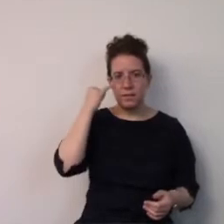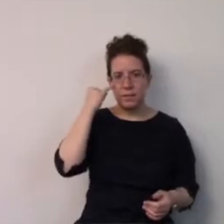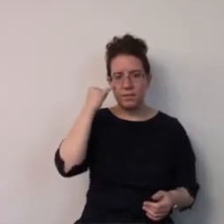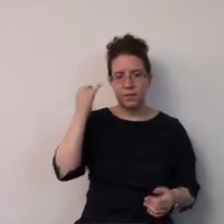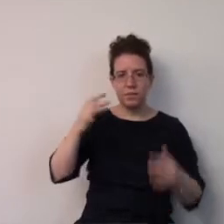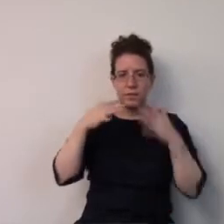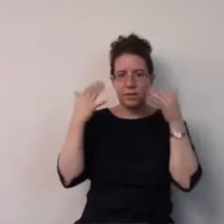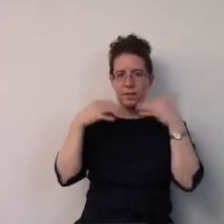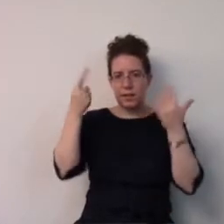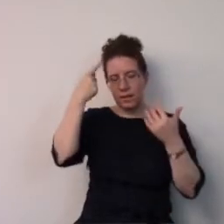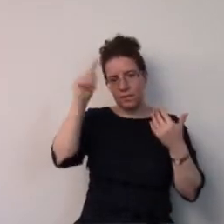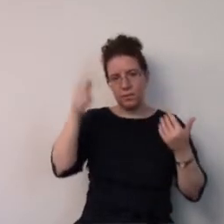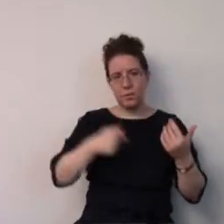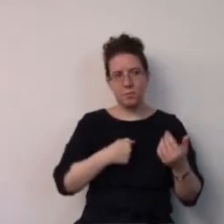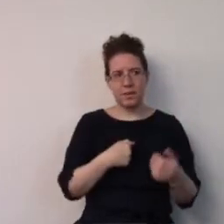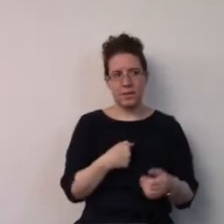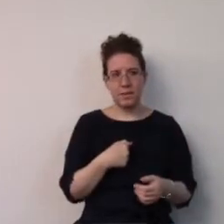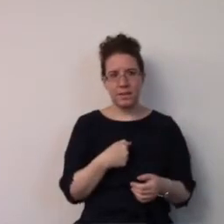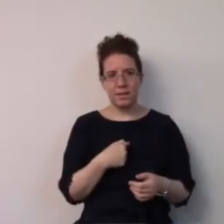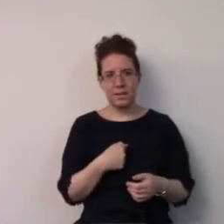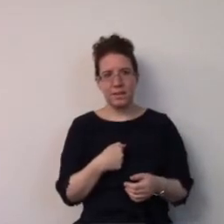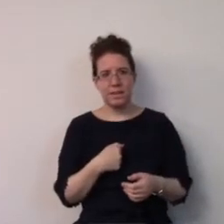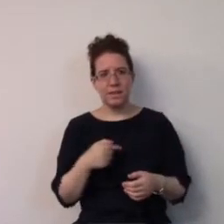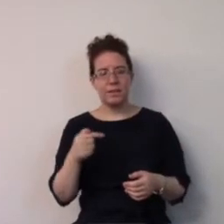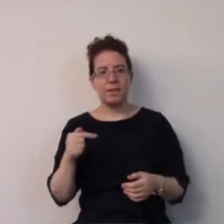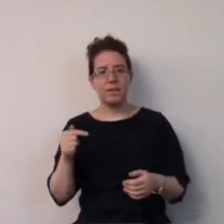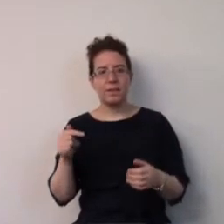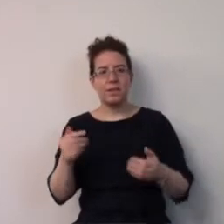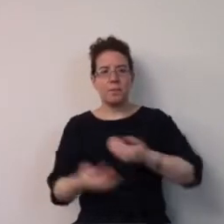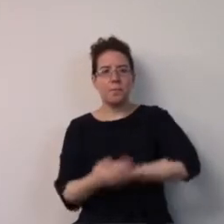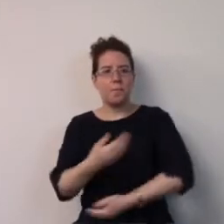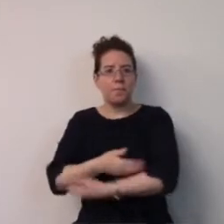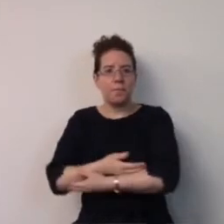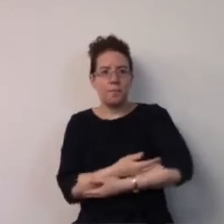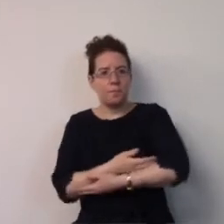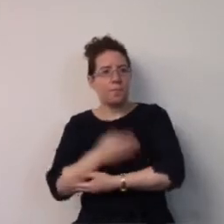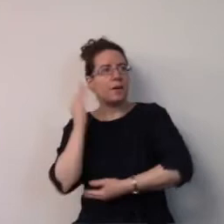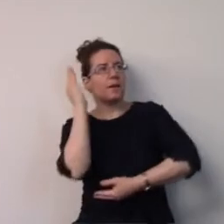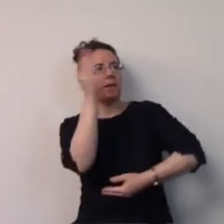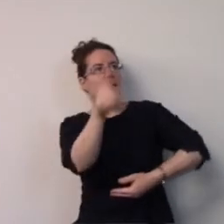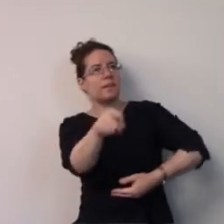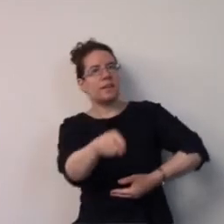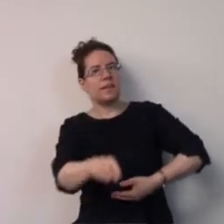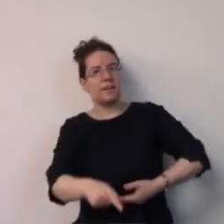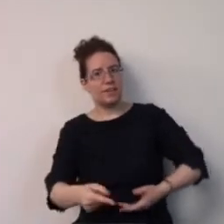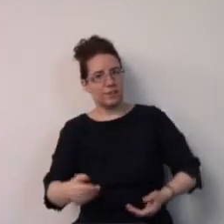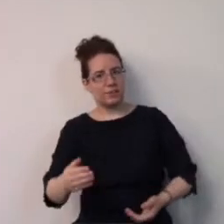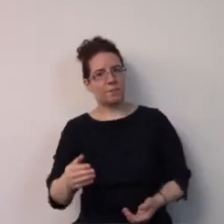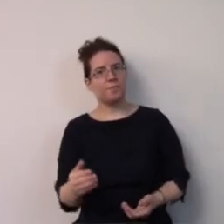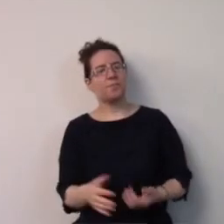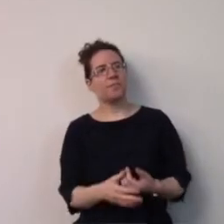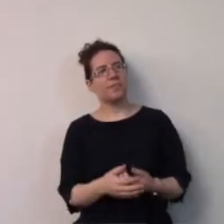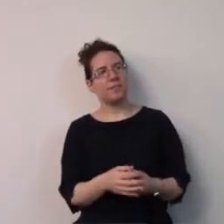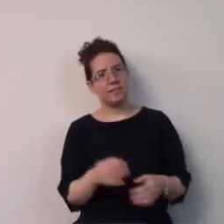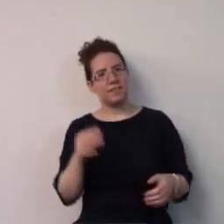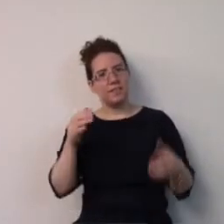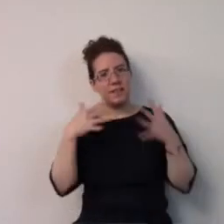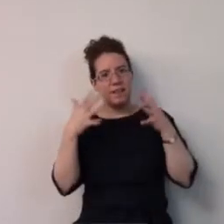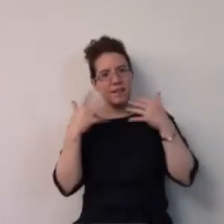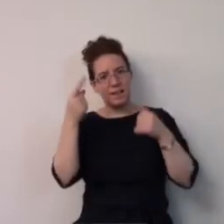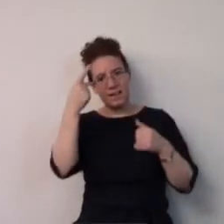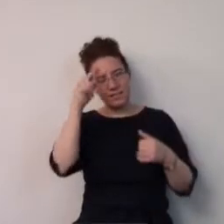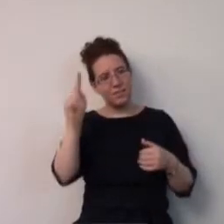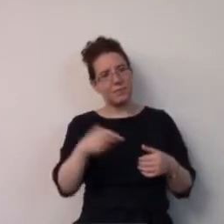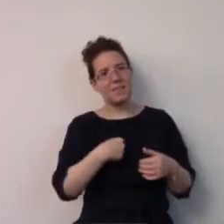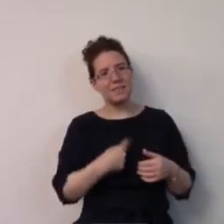Let me see those pictures. Laughter is a universal language. Even animals know it. Even animals